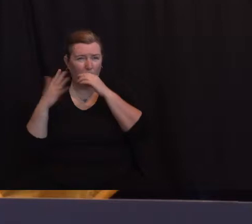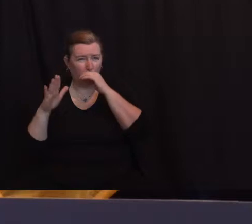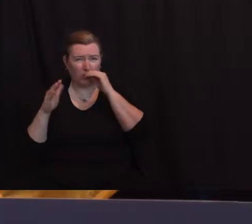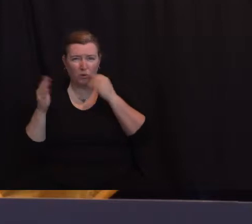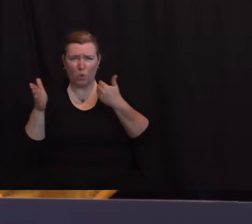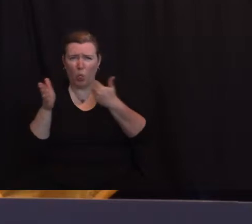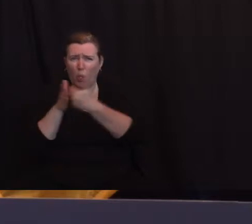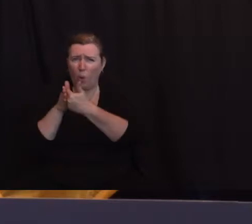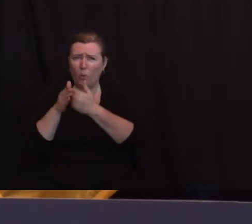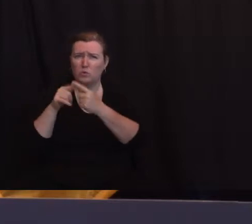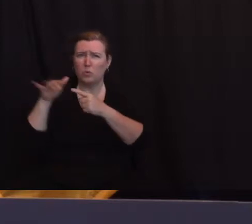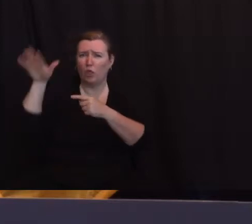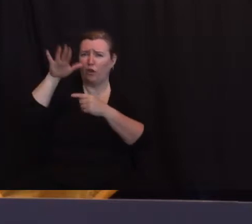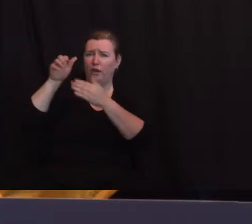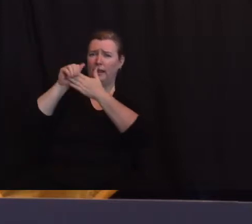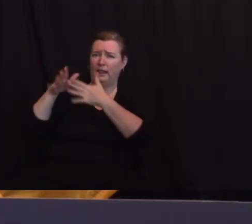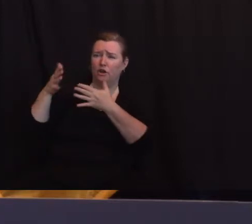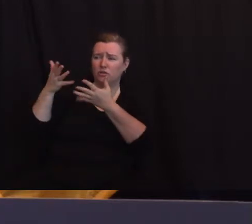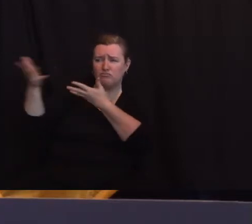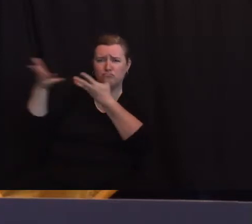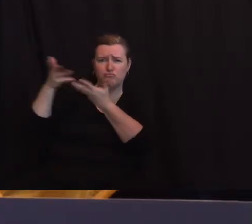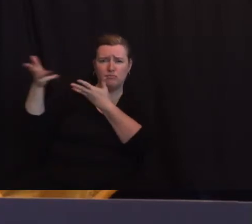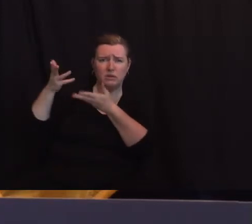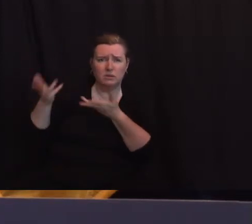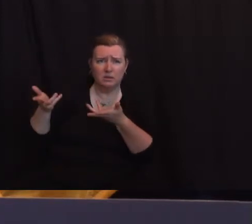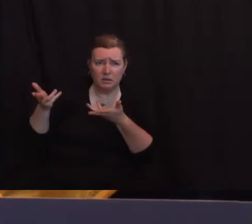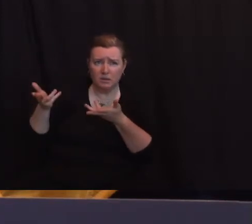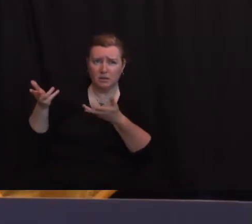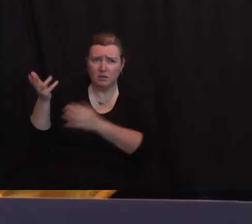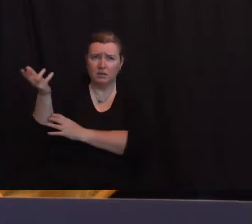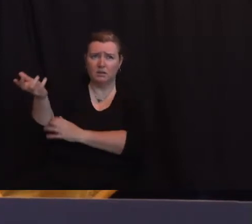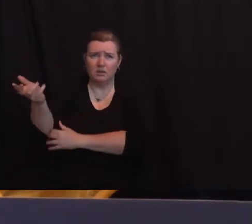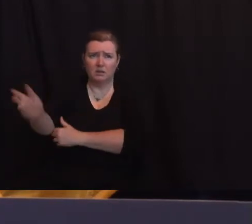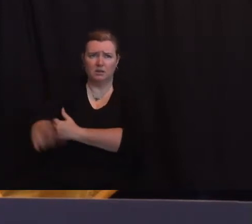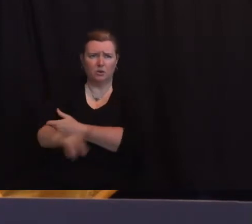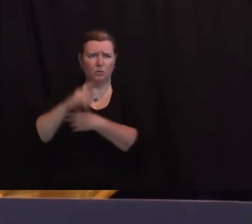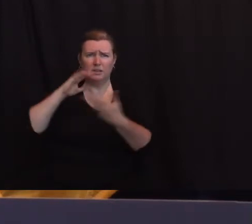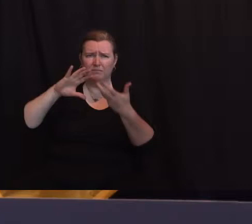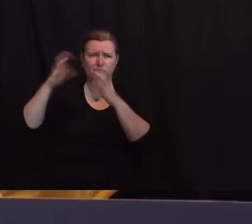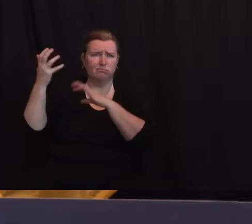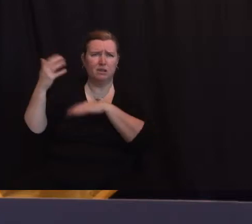that oversaw the, I guess let's call it a debacle at Naman?